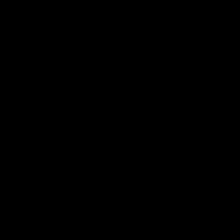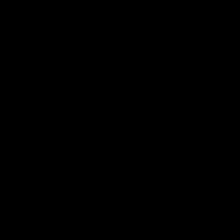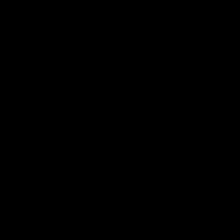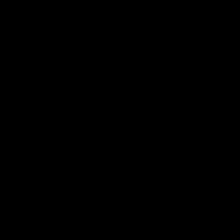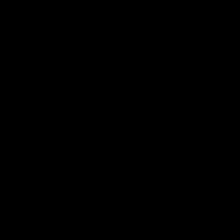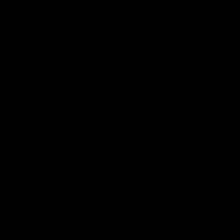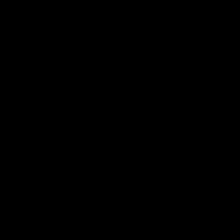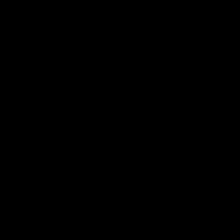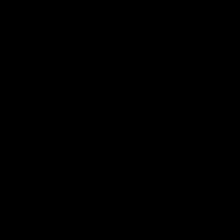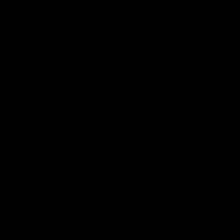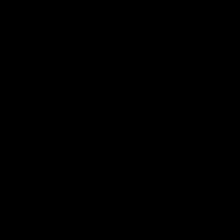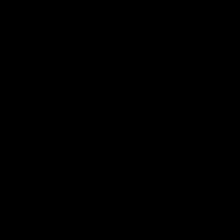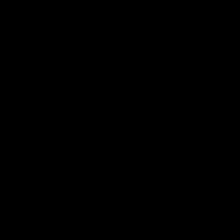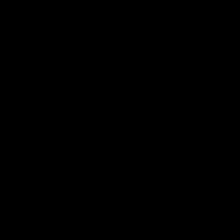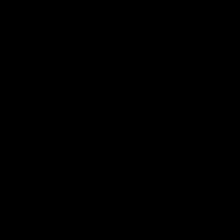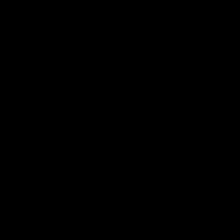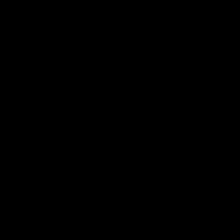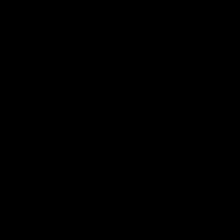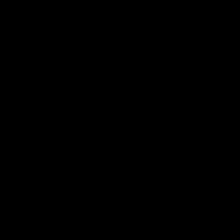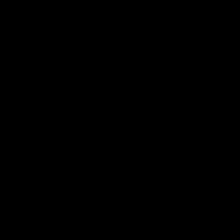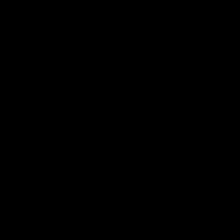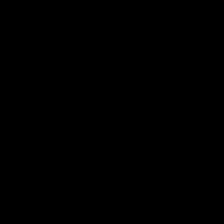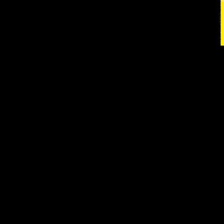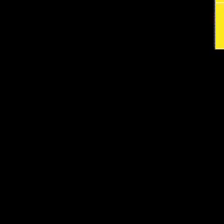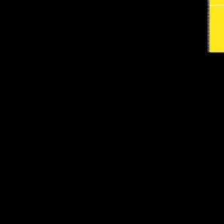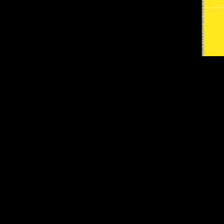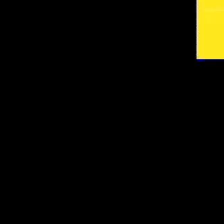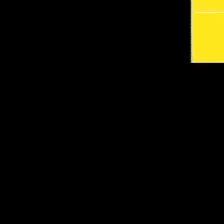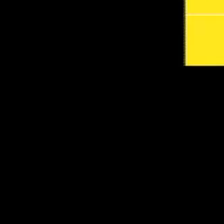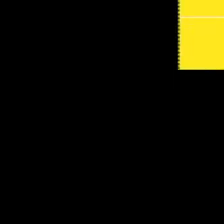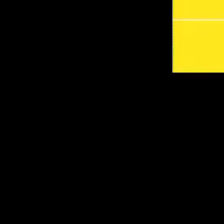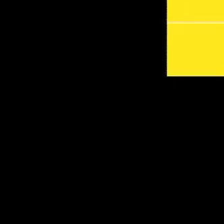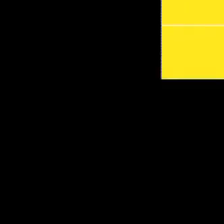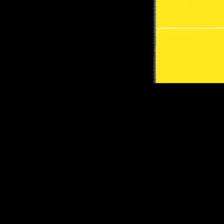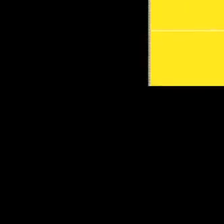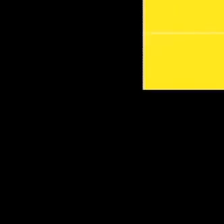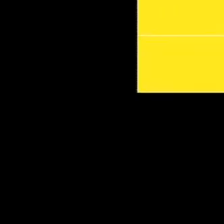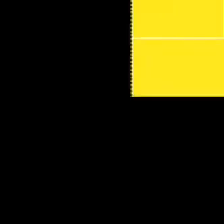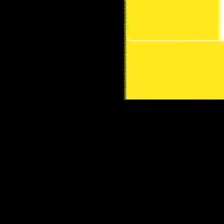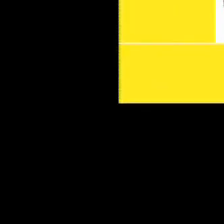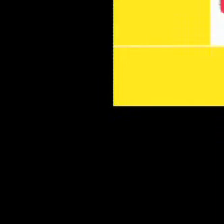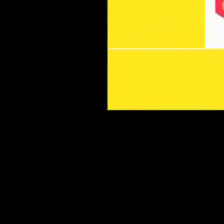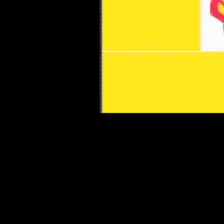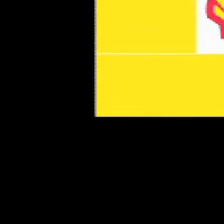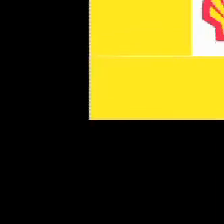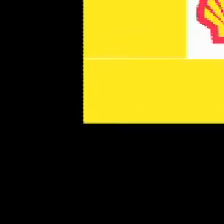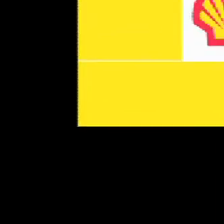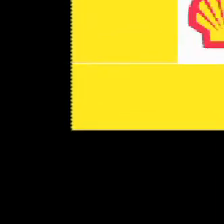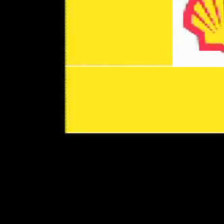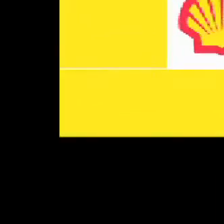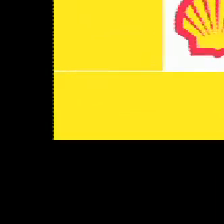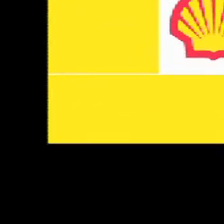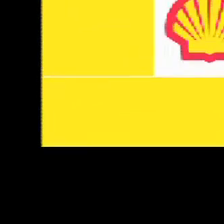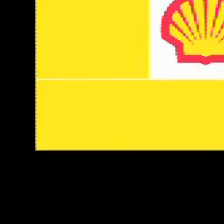This segment of the news is brought to you by Shell Quality Fuels.